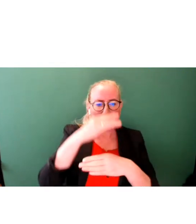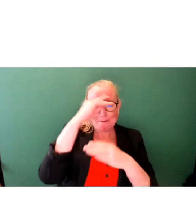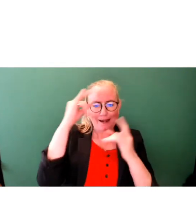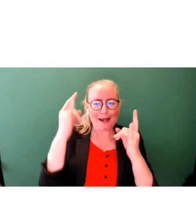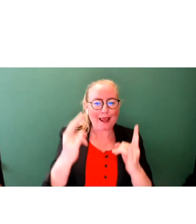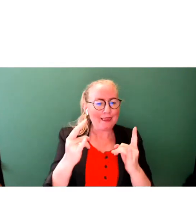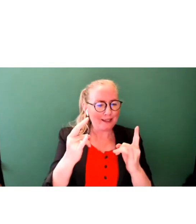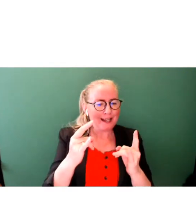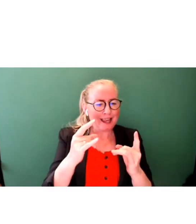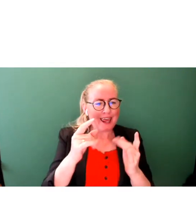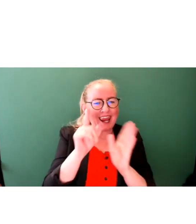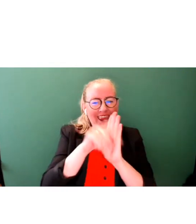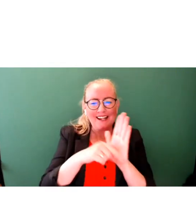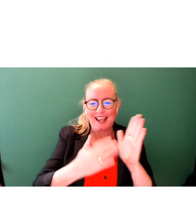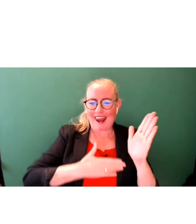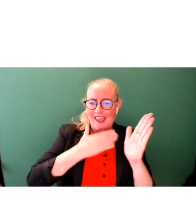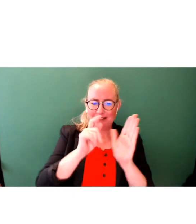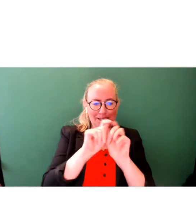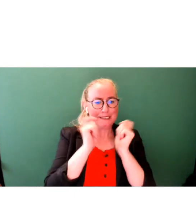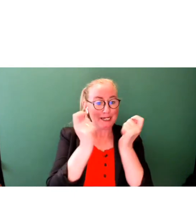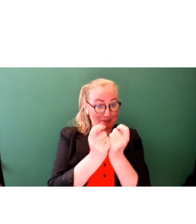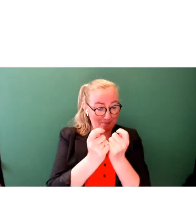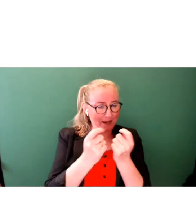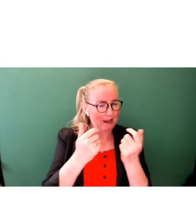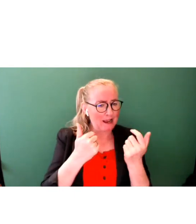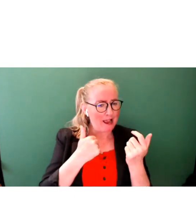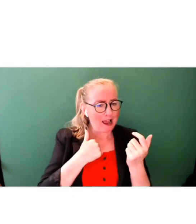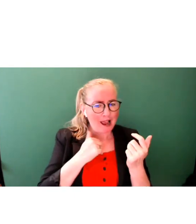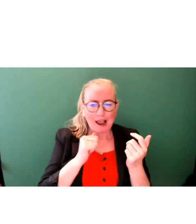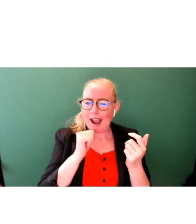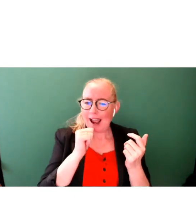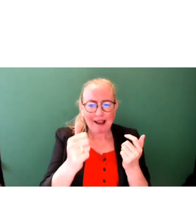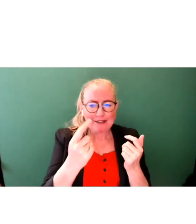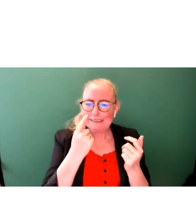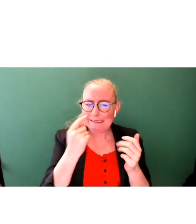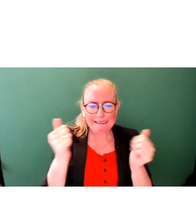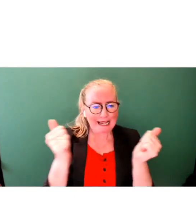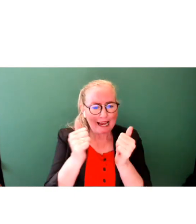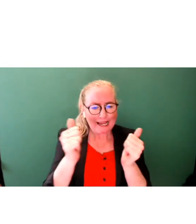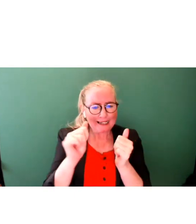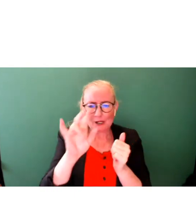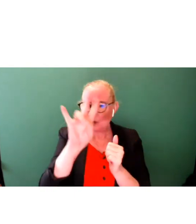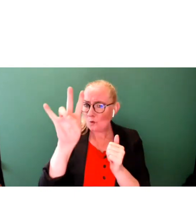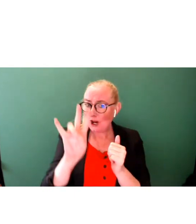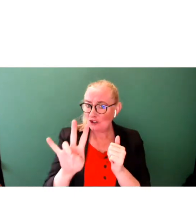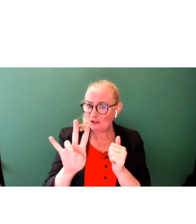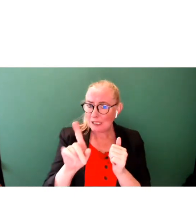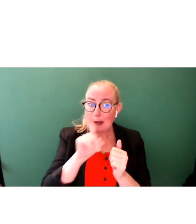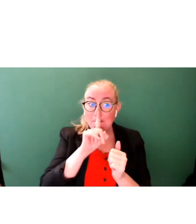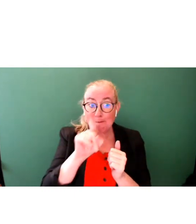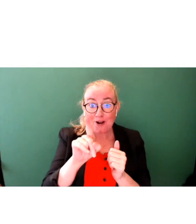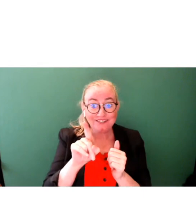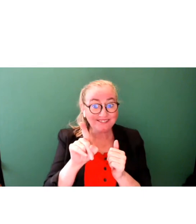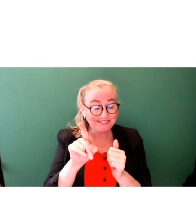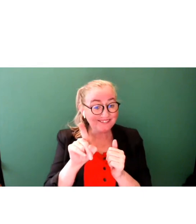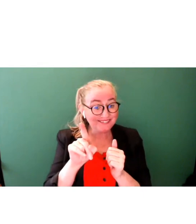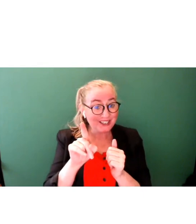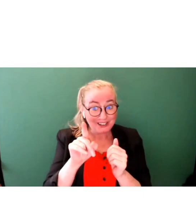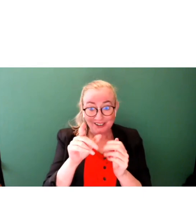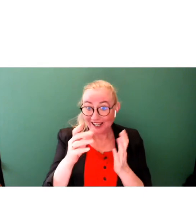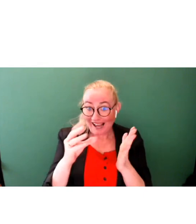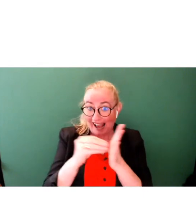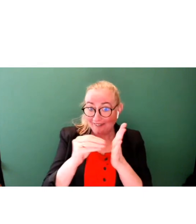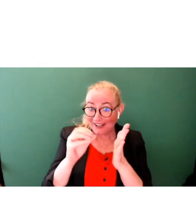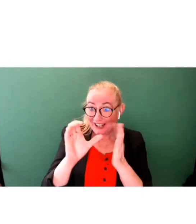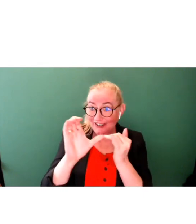team. I haven't seen any questions come in, but so you still have a chance to post some. But I'm